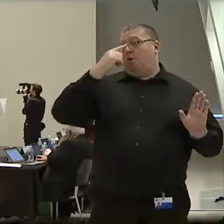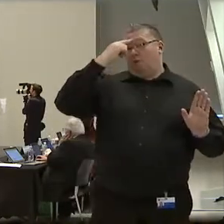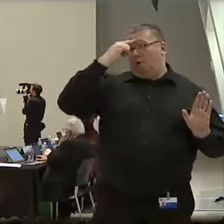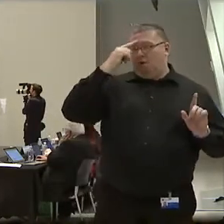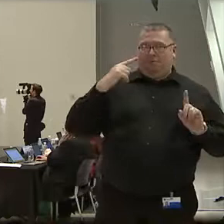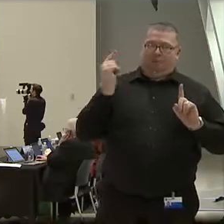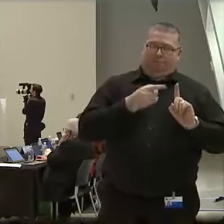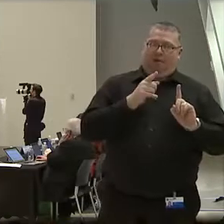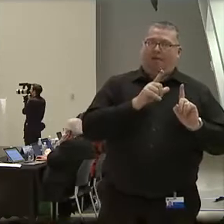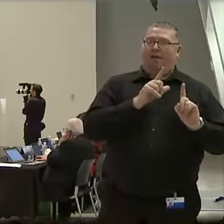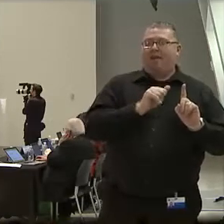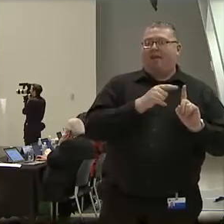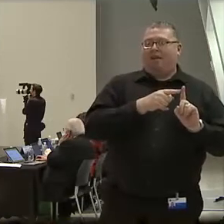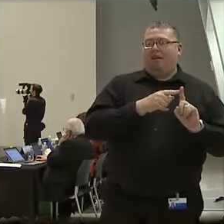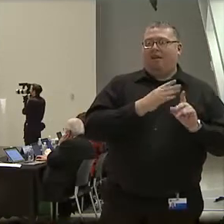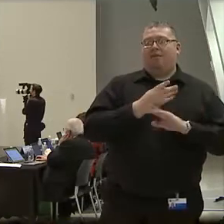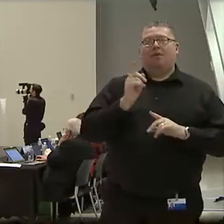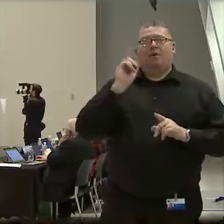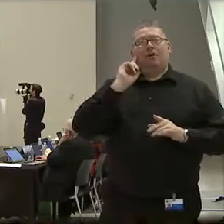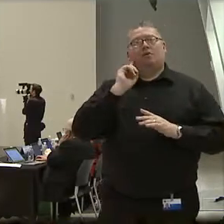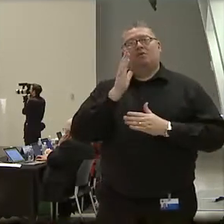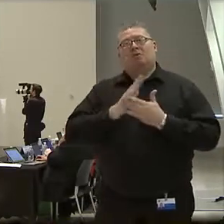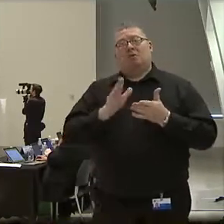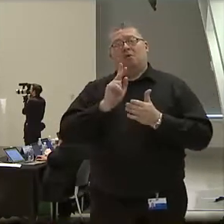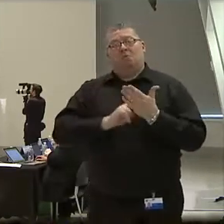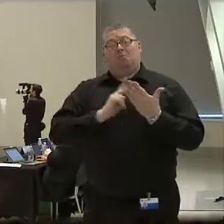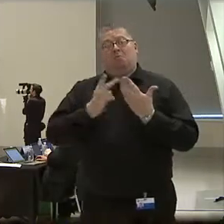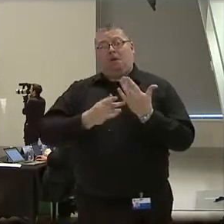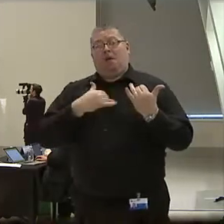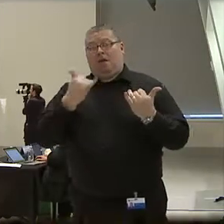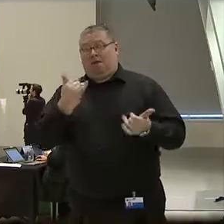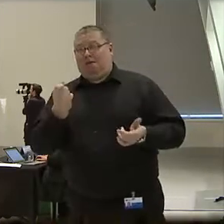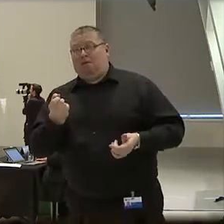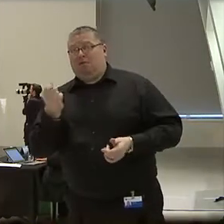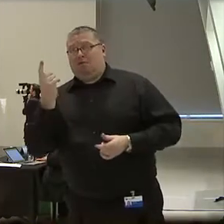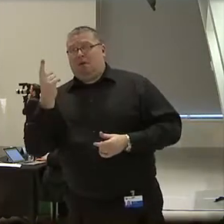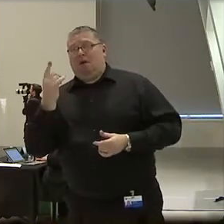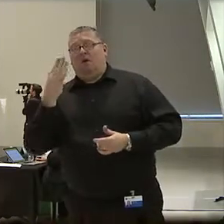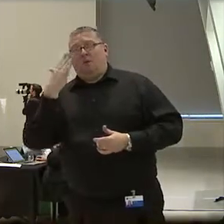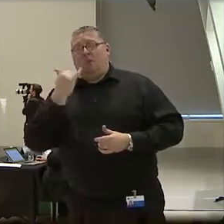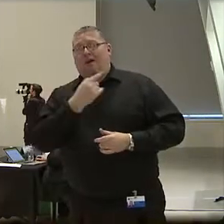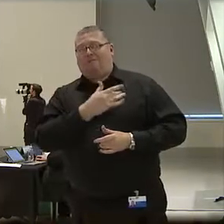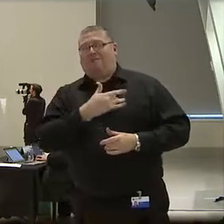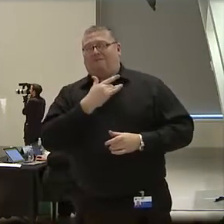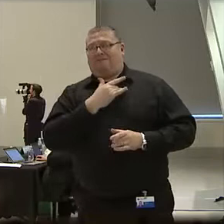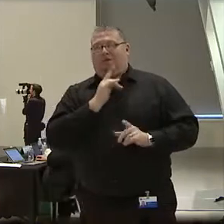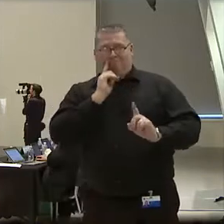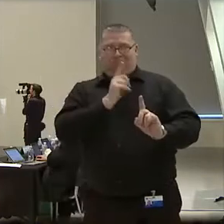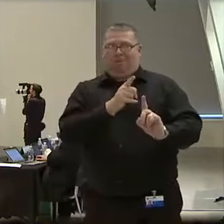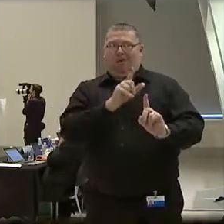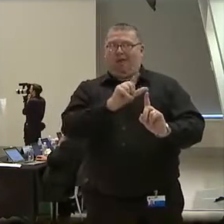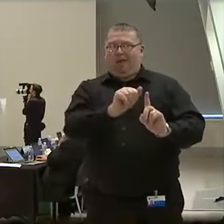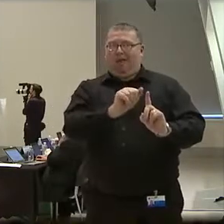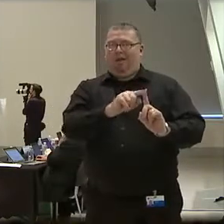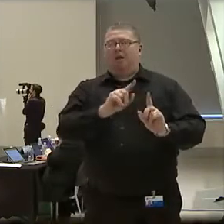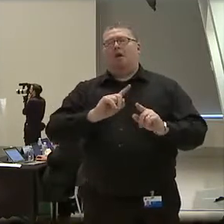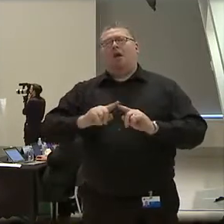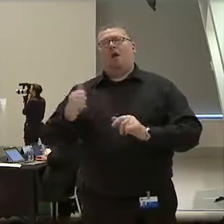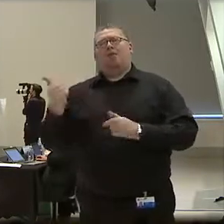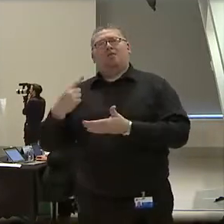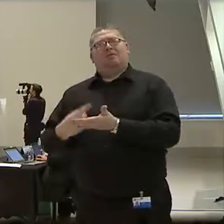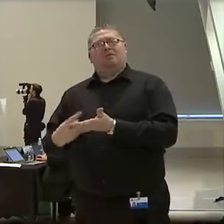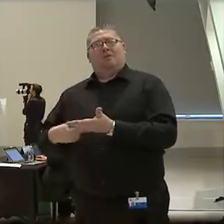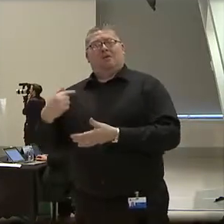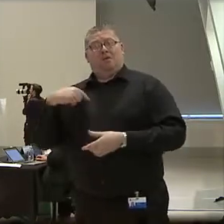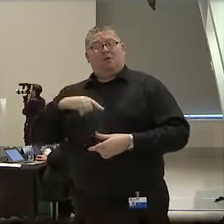LA. After listening to some of the programs, I clearly understand why she feels that way. But other discussions that we